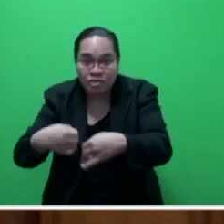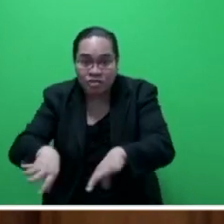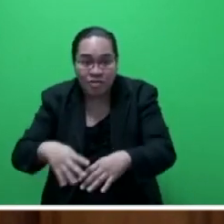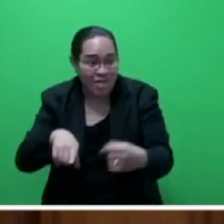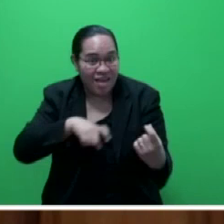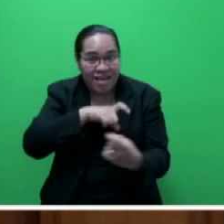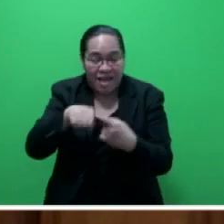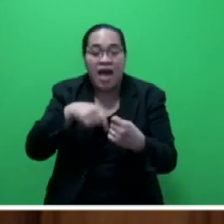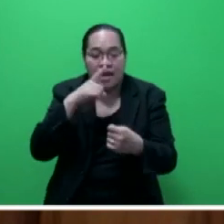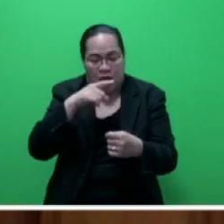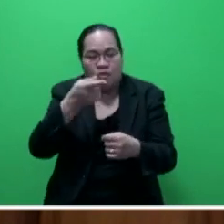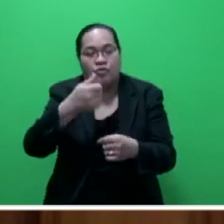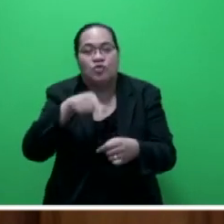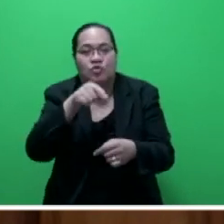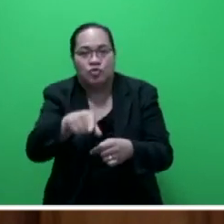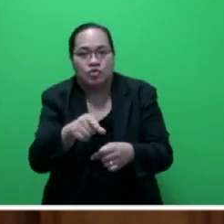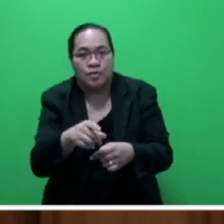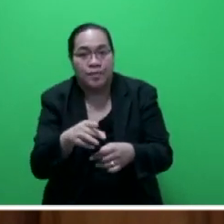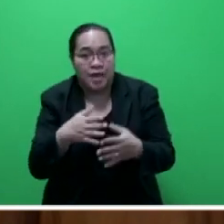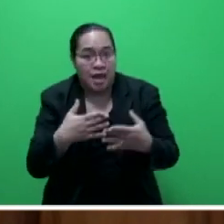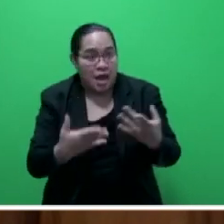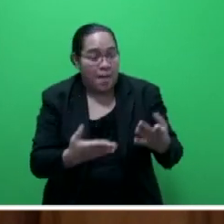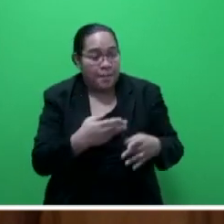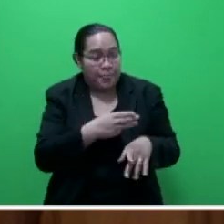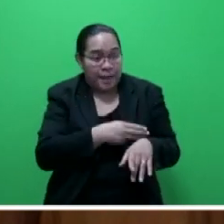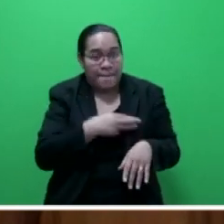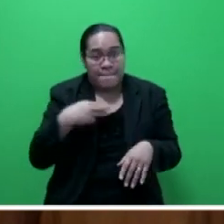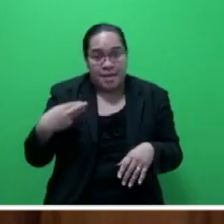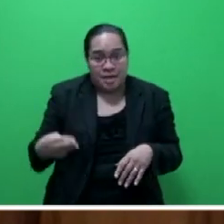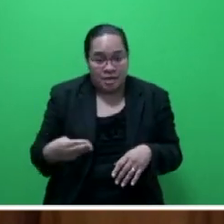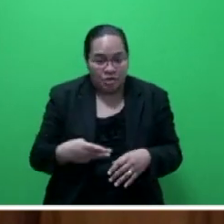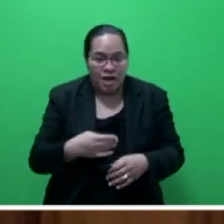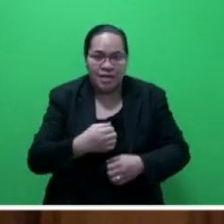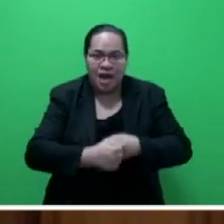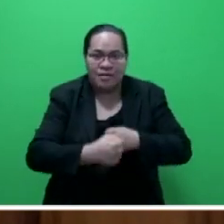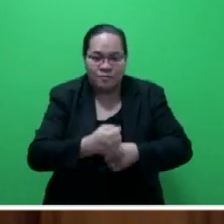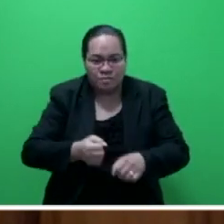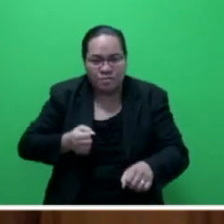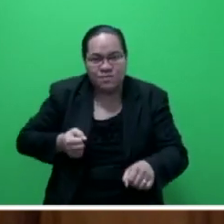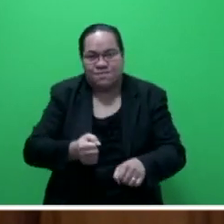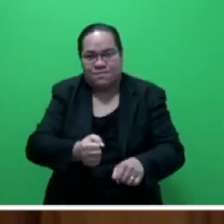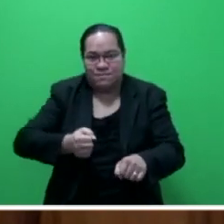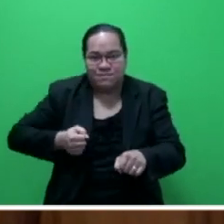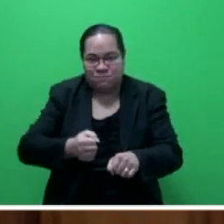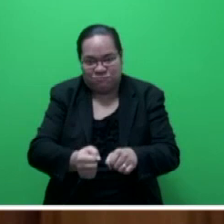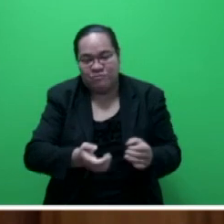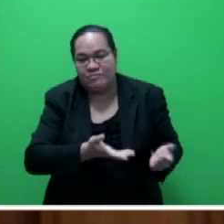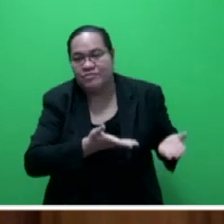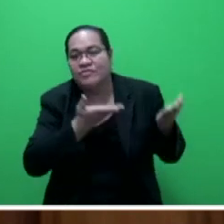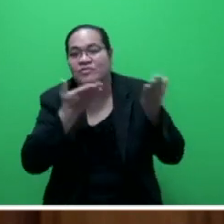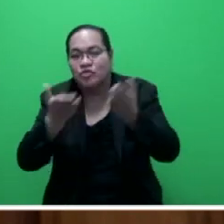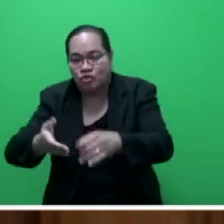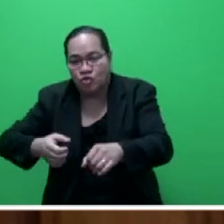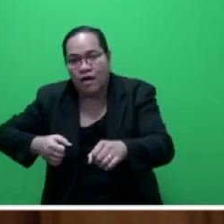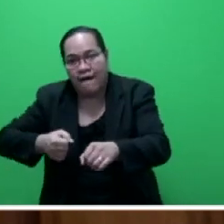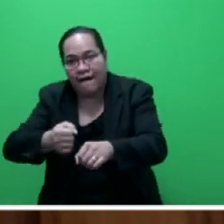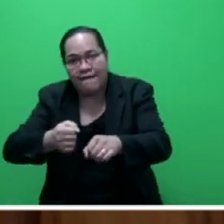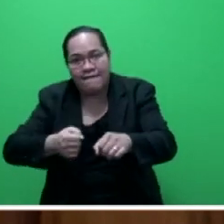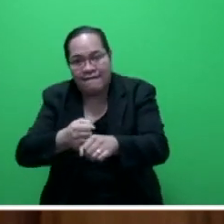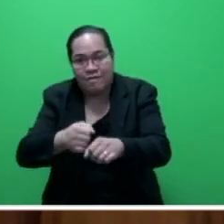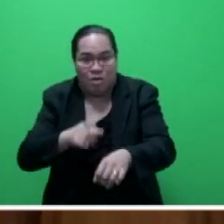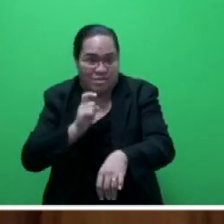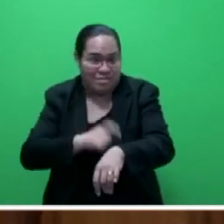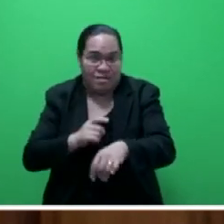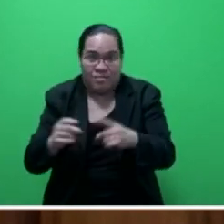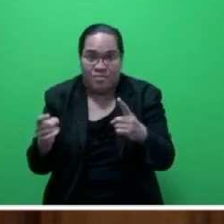has developed portable sawmills to the islands to harvest the fallen trees. Time is of the essence when trees are damaged by